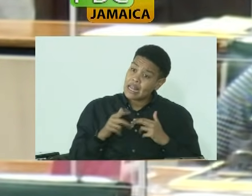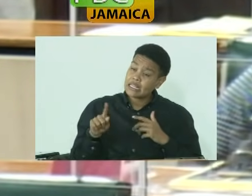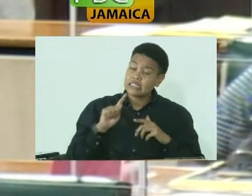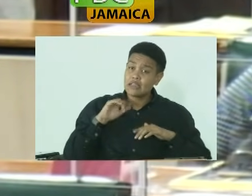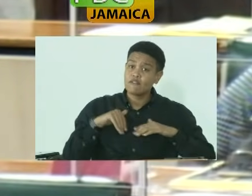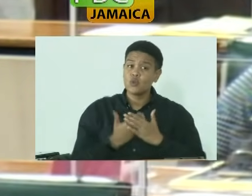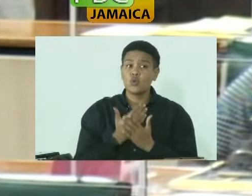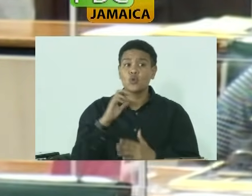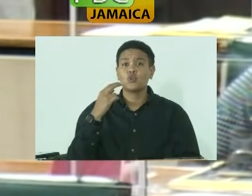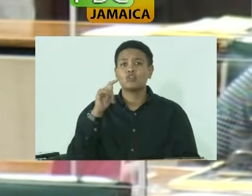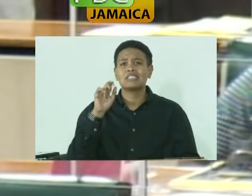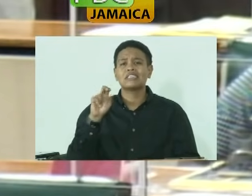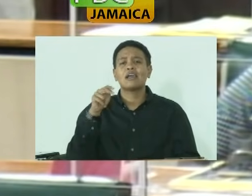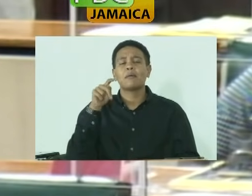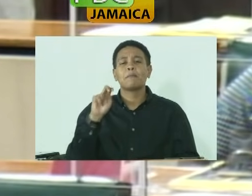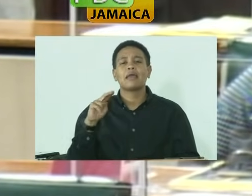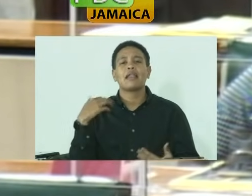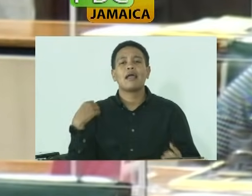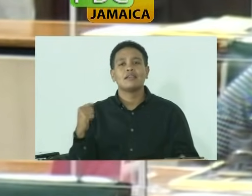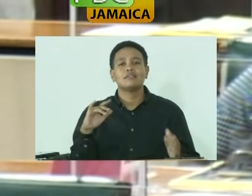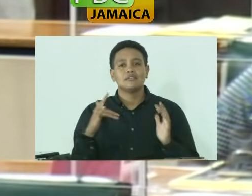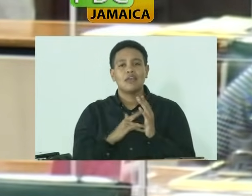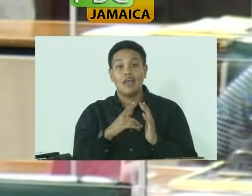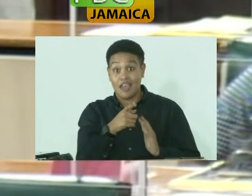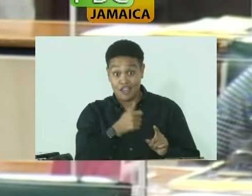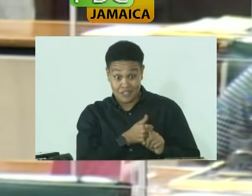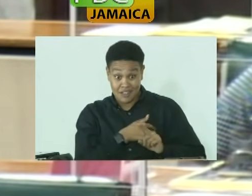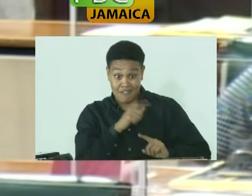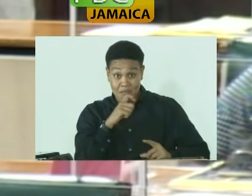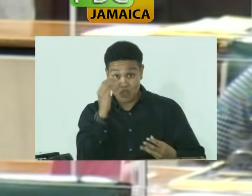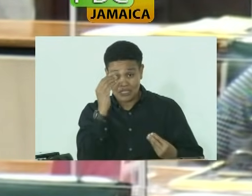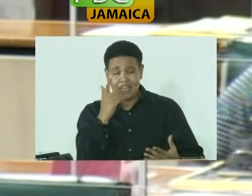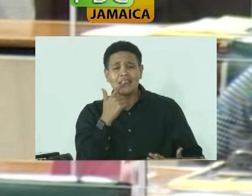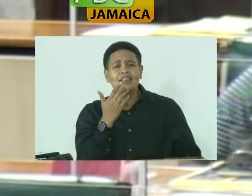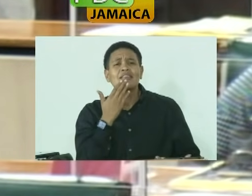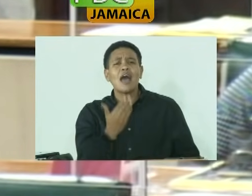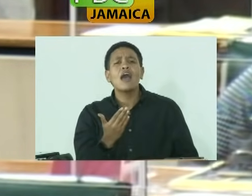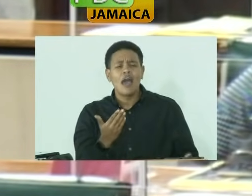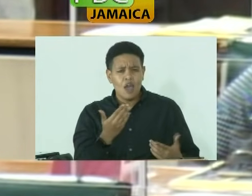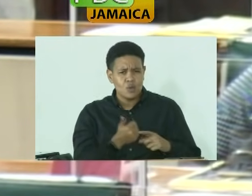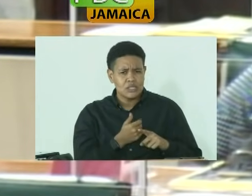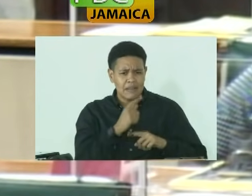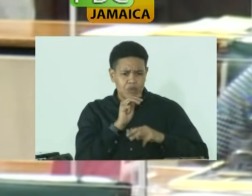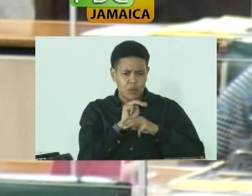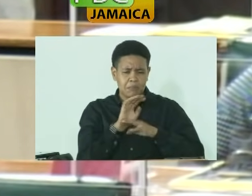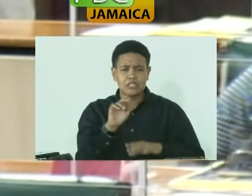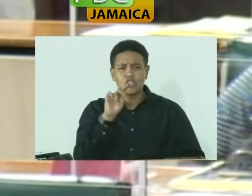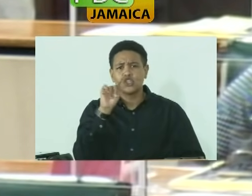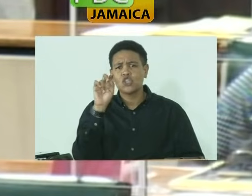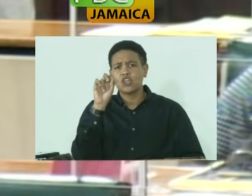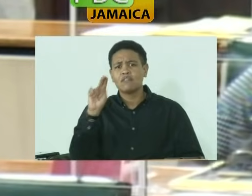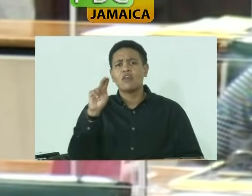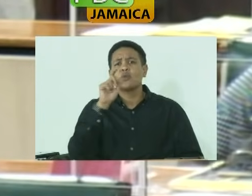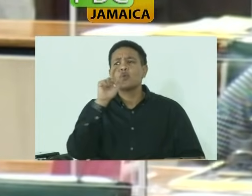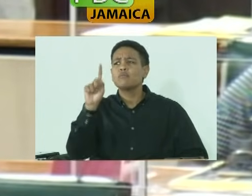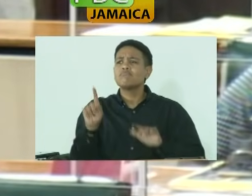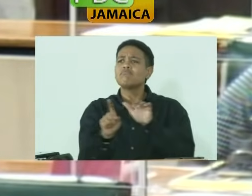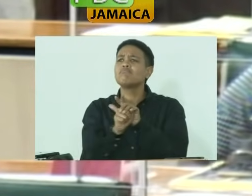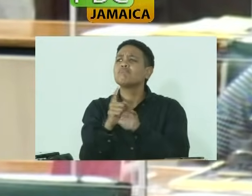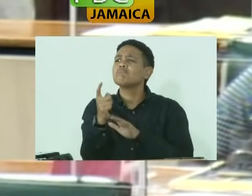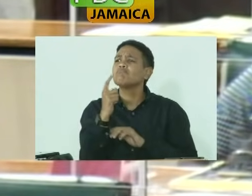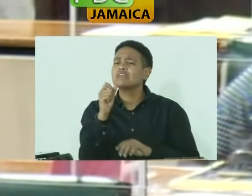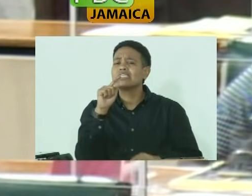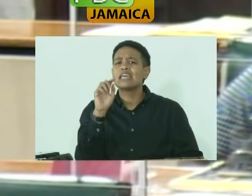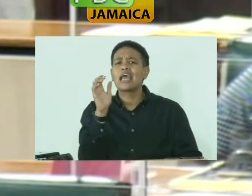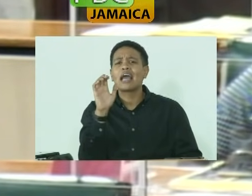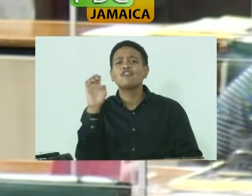new Christian Penn Health Centre. And I must say thank you to Minister Tufton, who came to St. Catherine